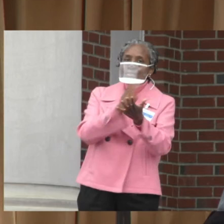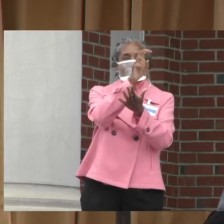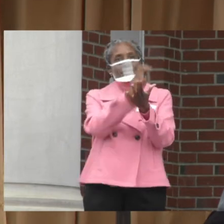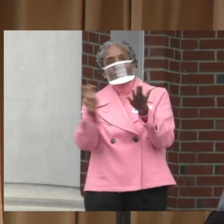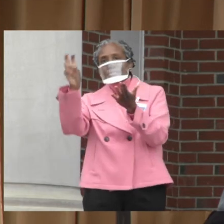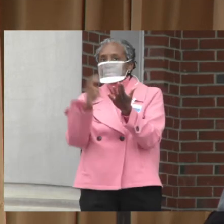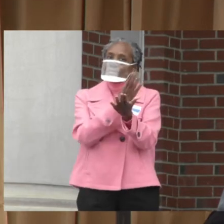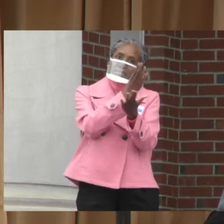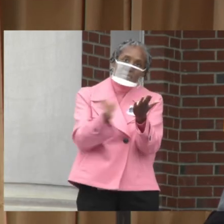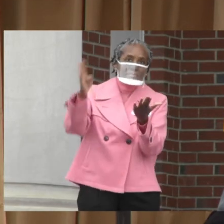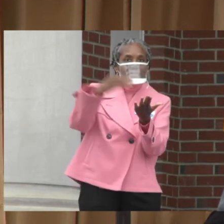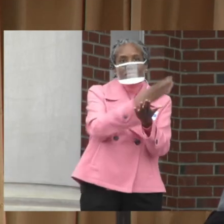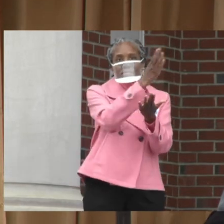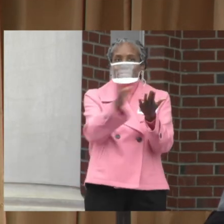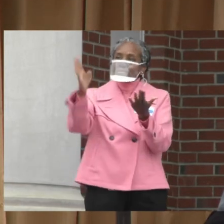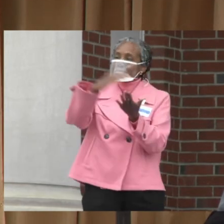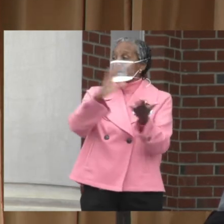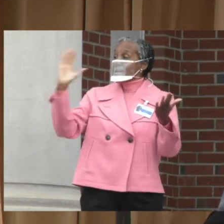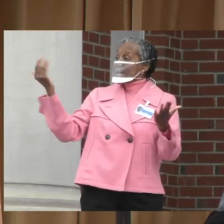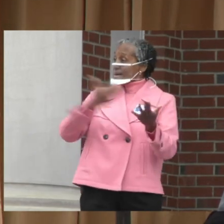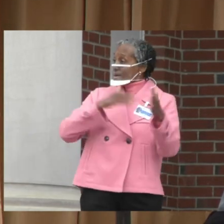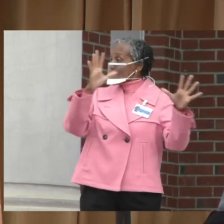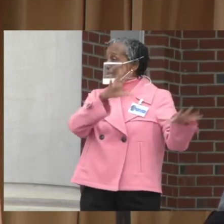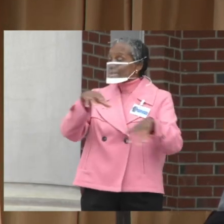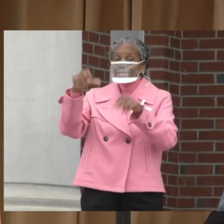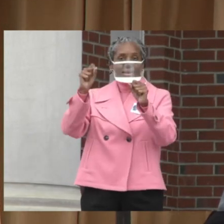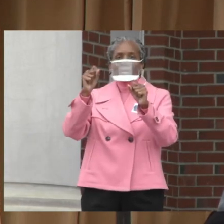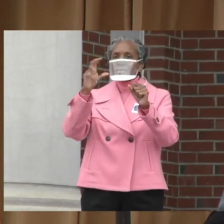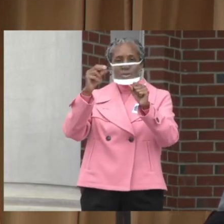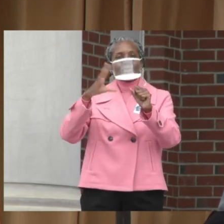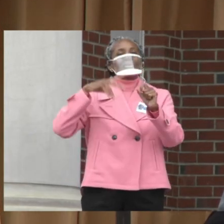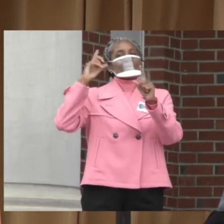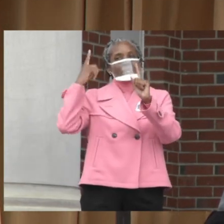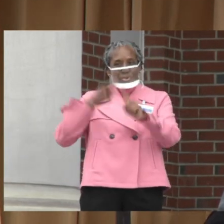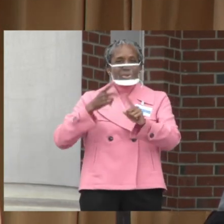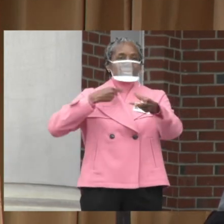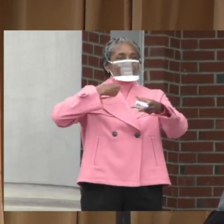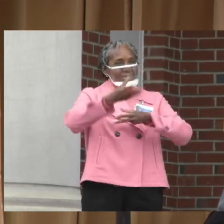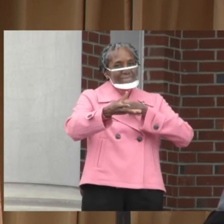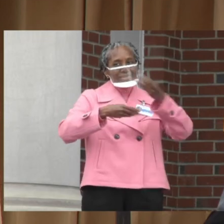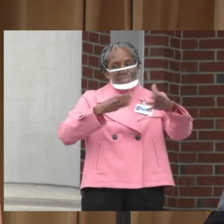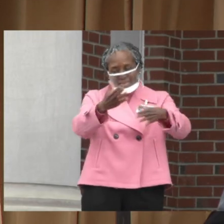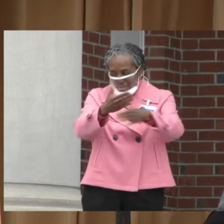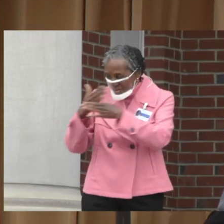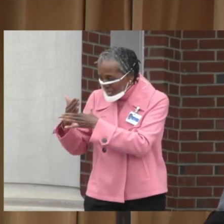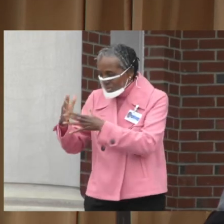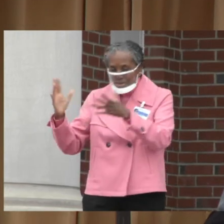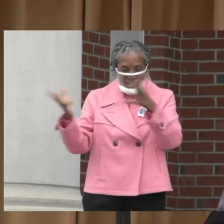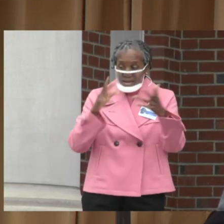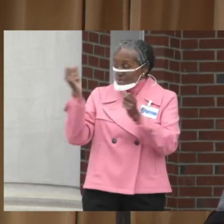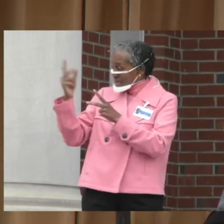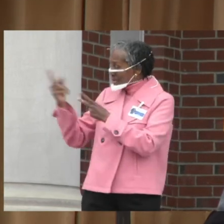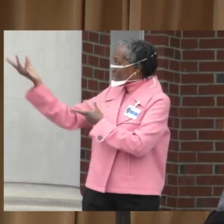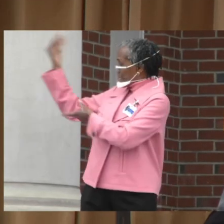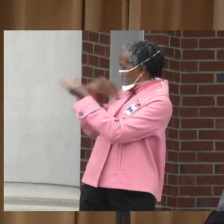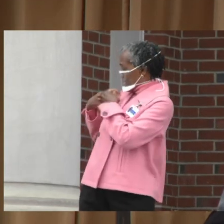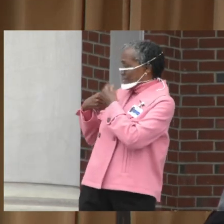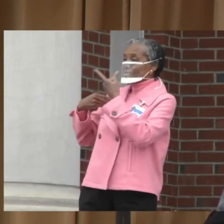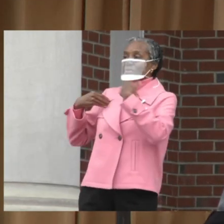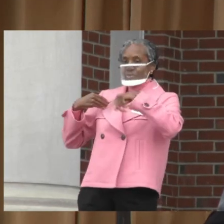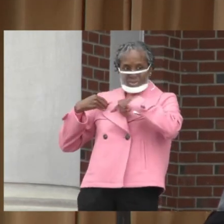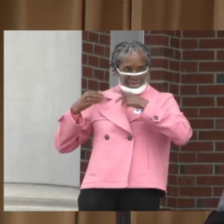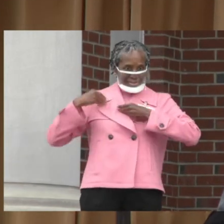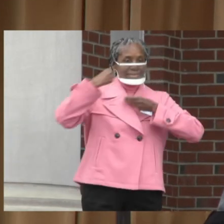it's all ours, not for the taking, but for the giving, just as many others have given onto us during our time